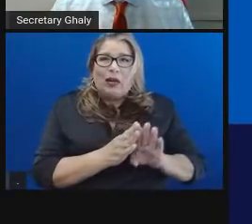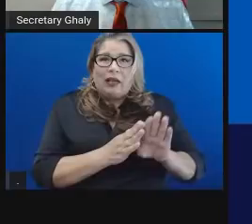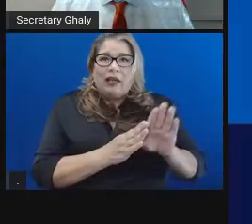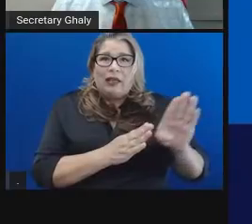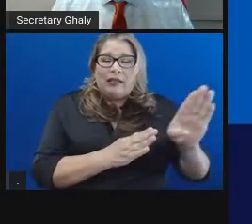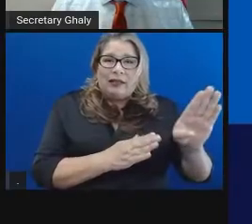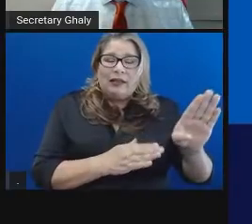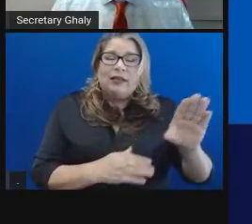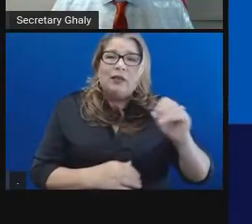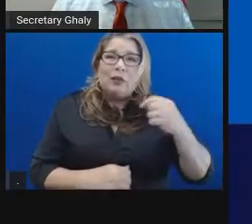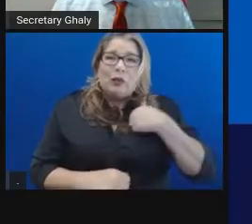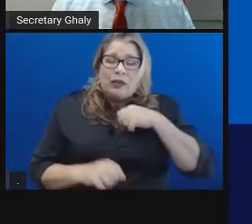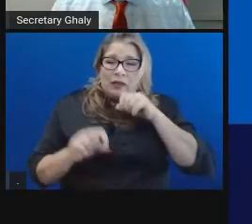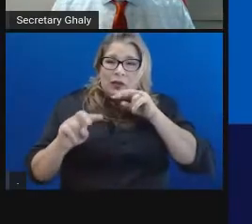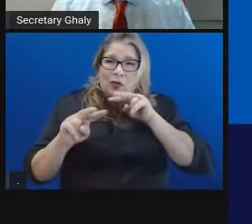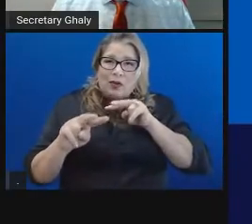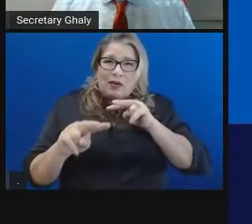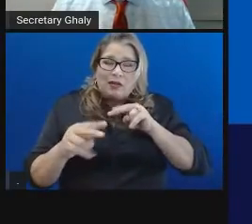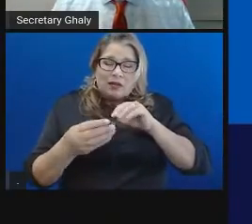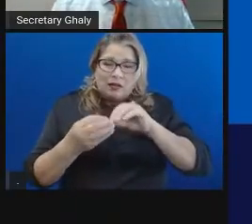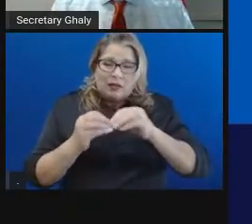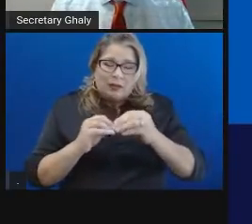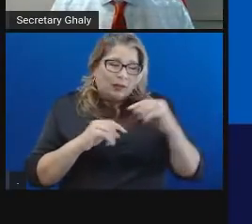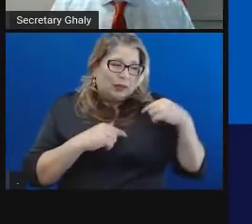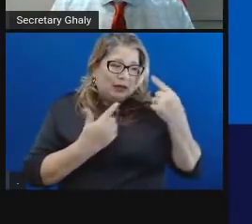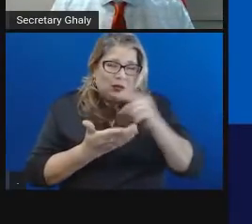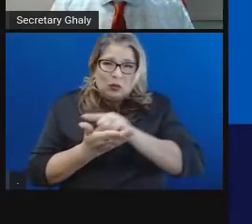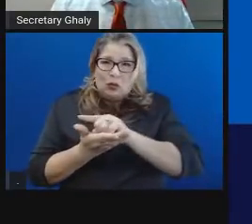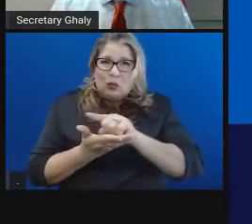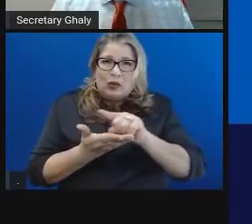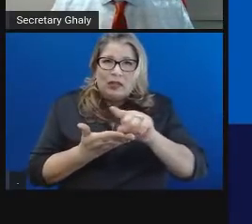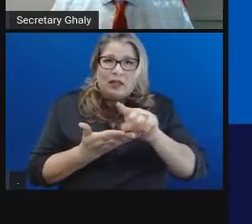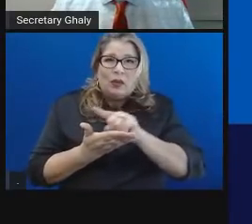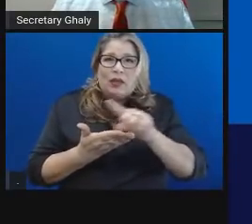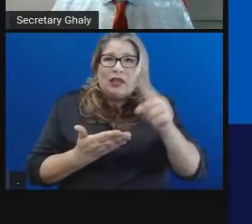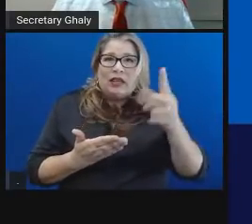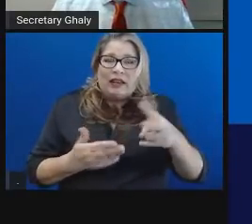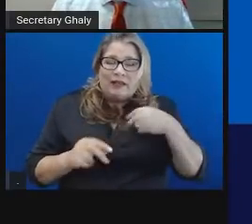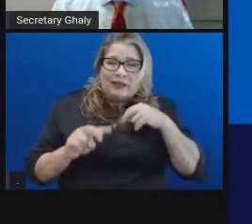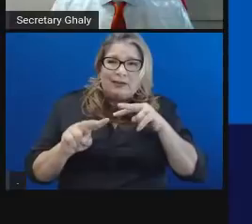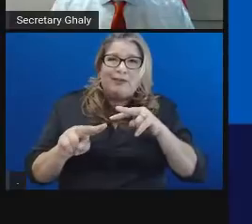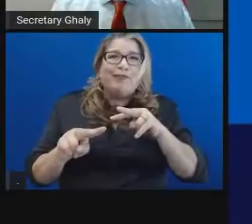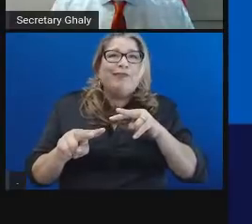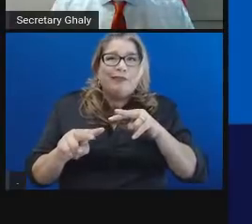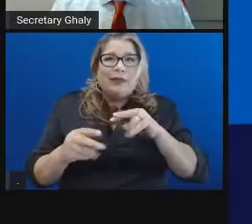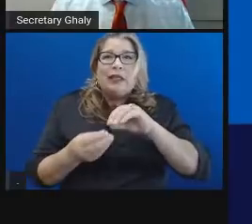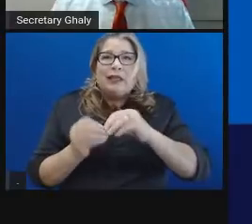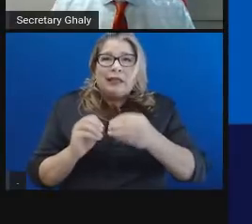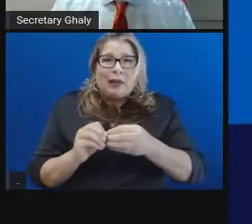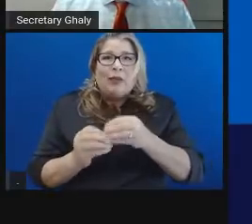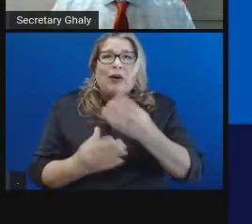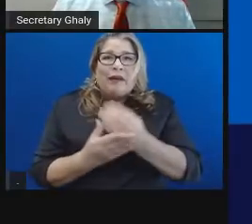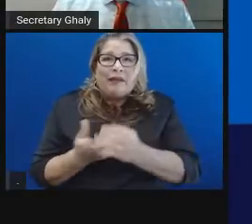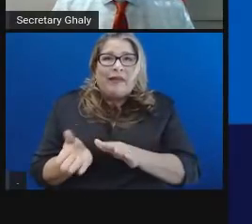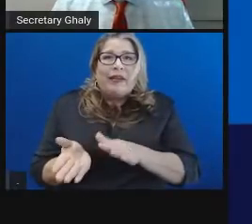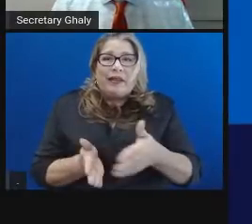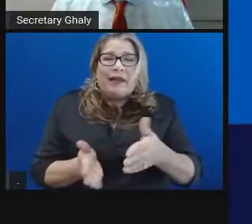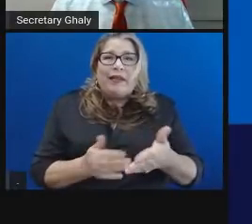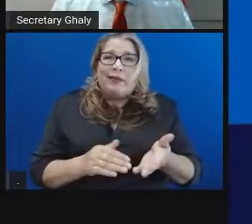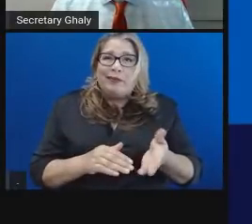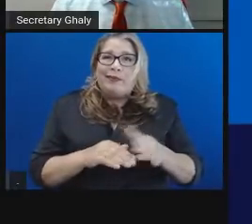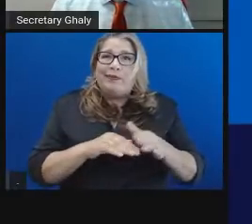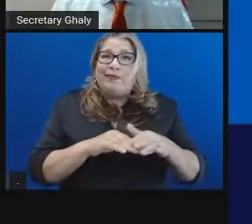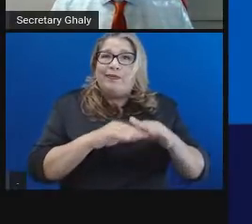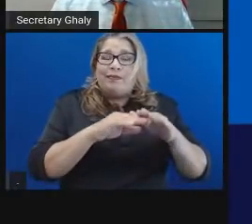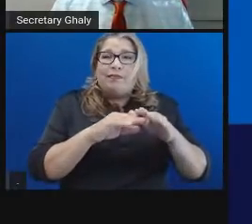the past week and a half, high numbers of deaths day over day. And today we do cross